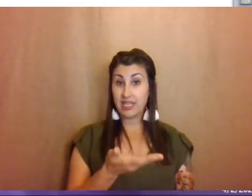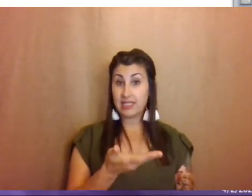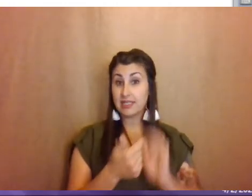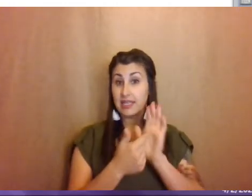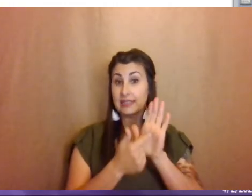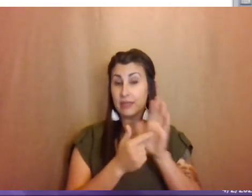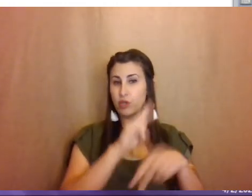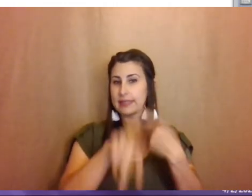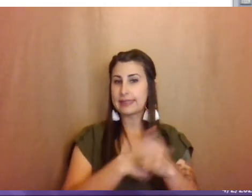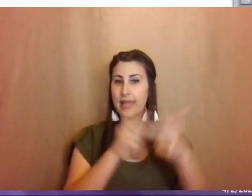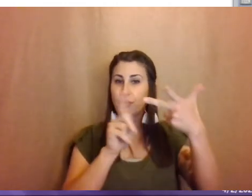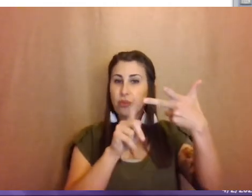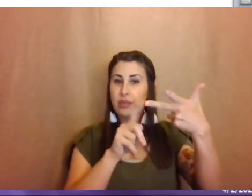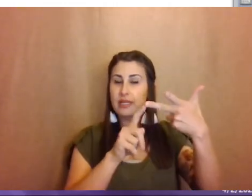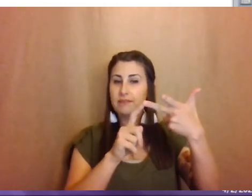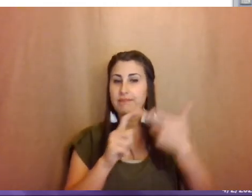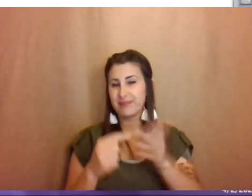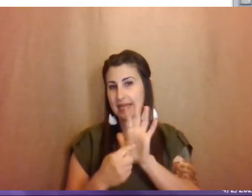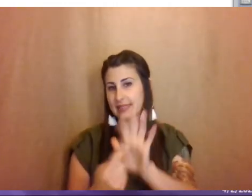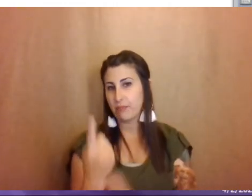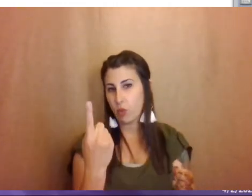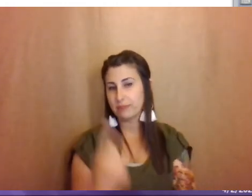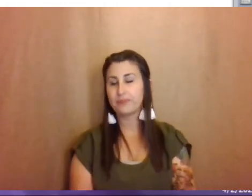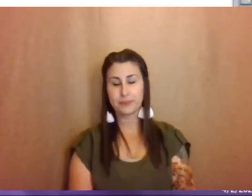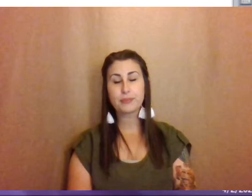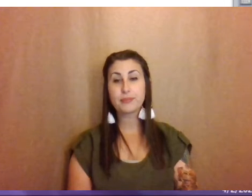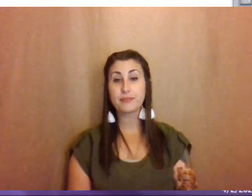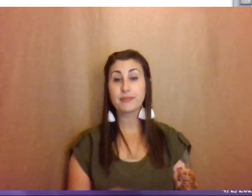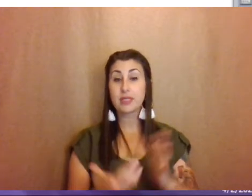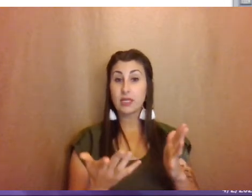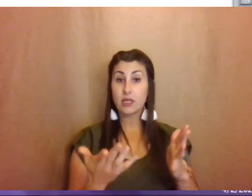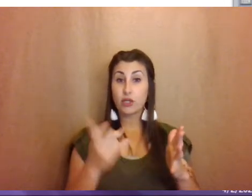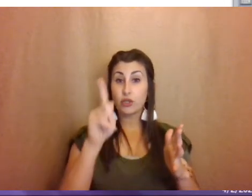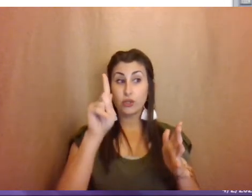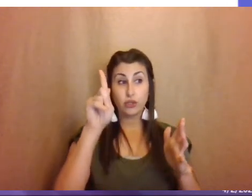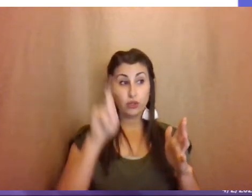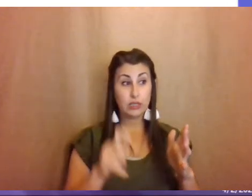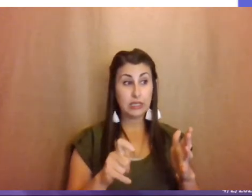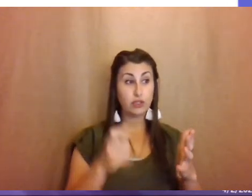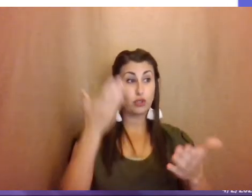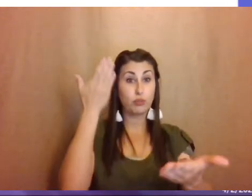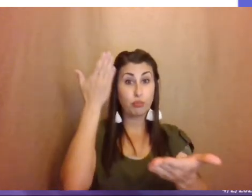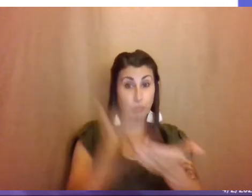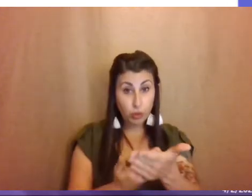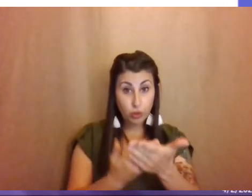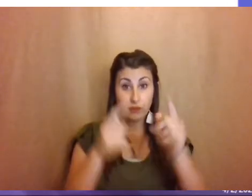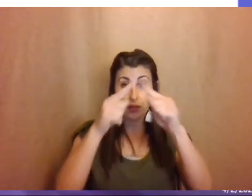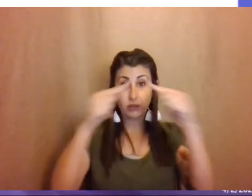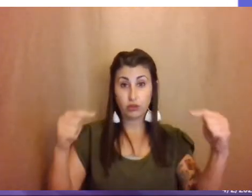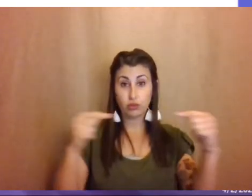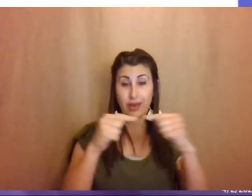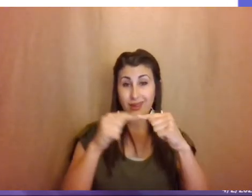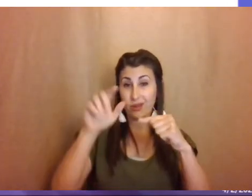So this is type 3, example 1. Let's prove triangle ABC